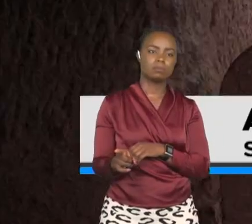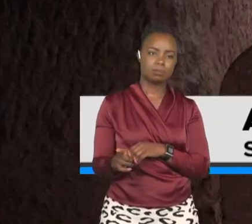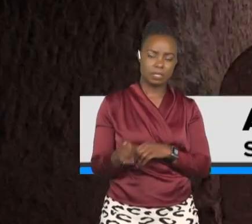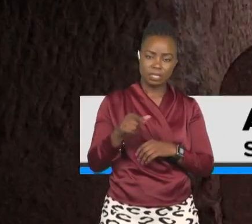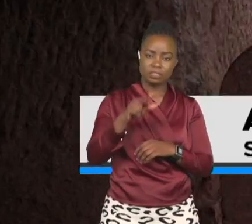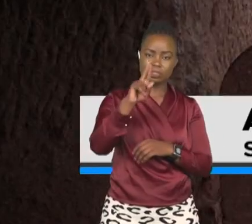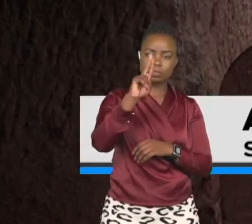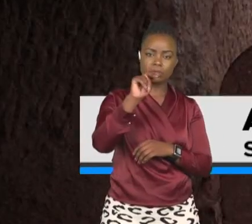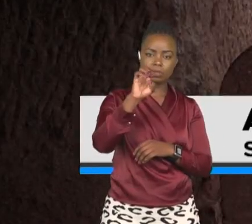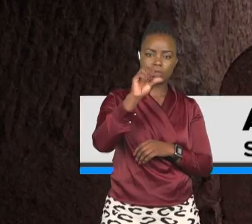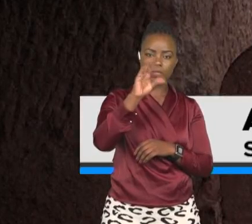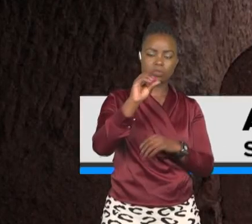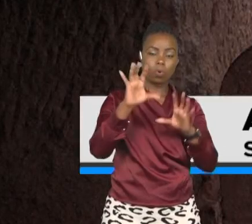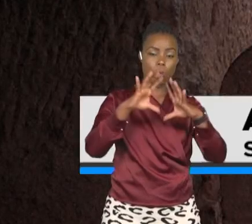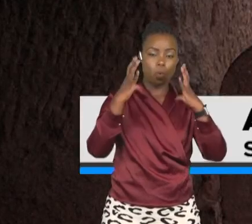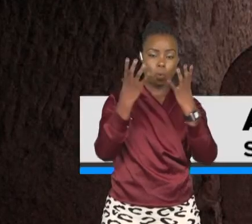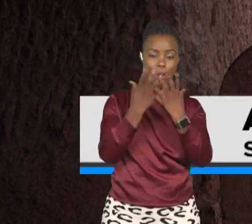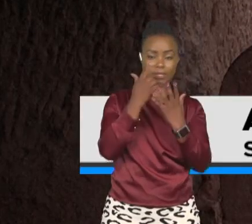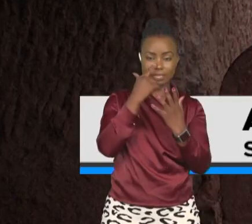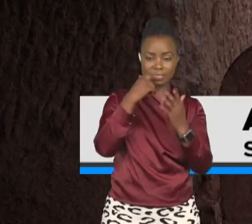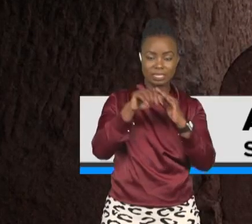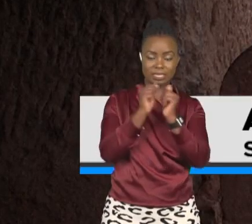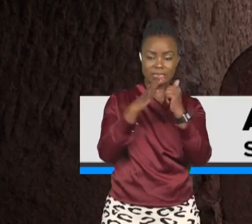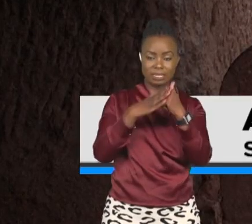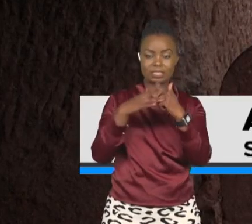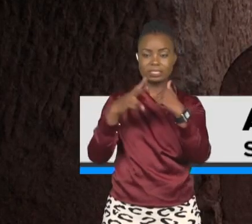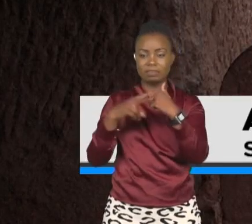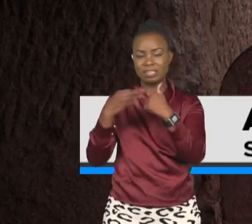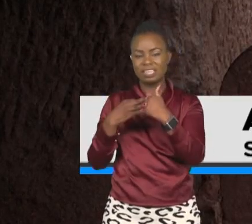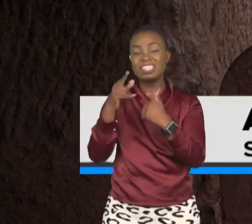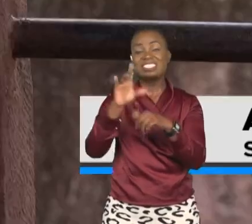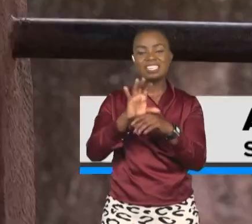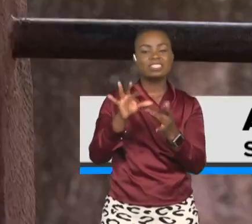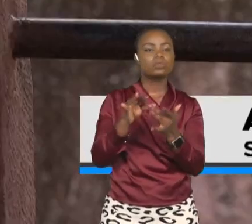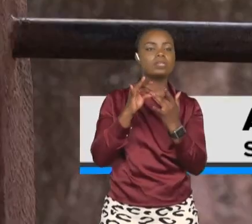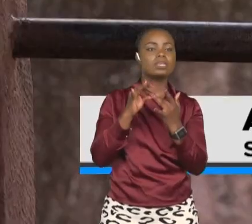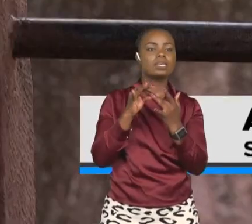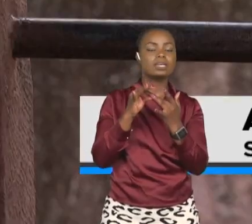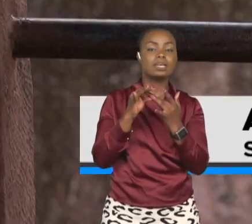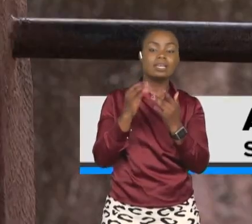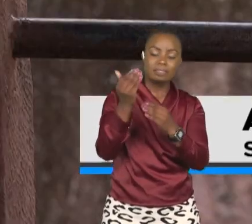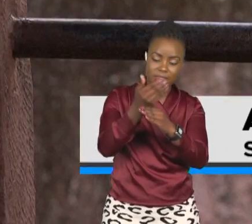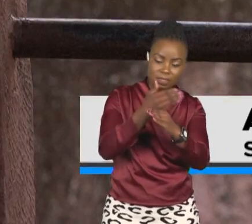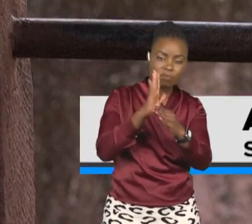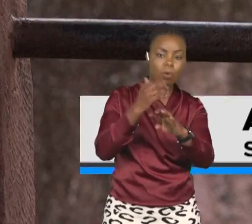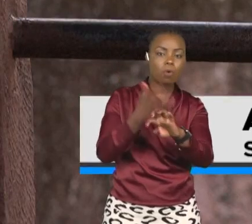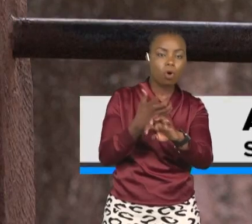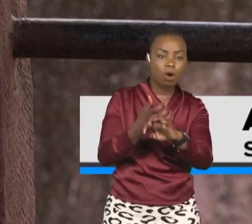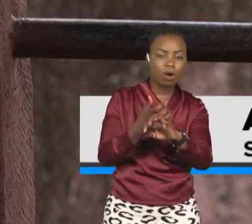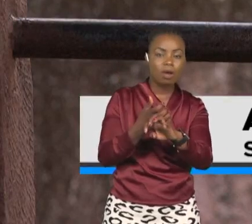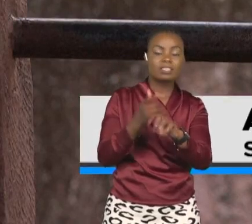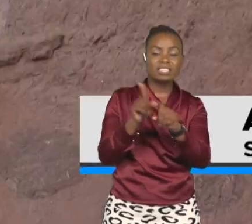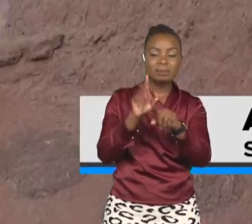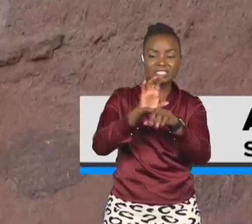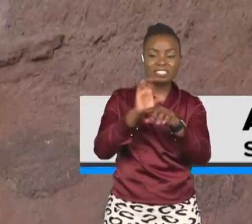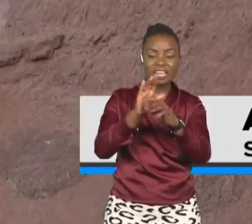UNESCO World Heritage Site in 1978, the Lalibela churches are unique. They are carved from rock and sit below ground level, surrounded